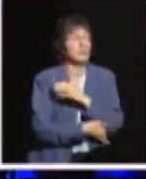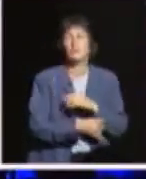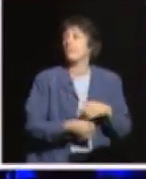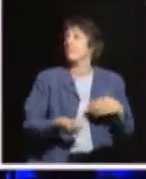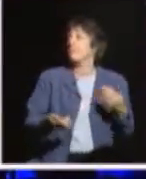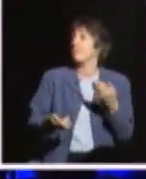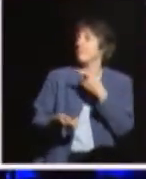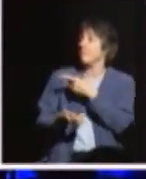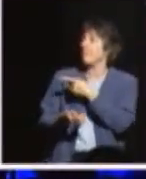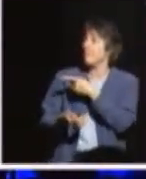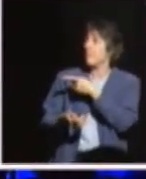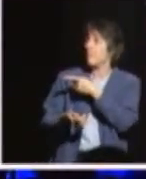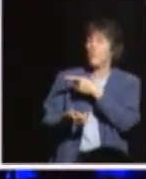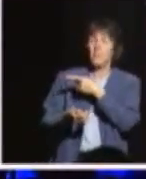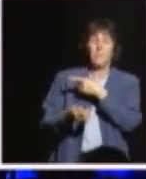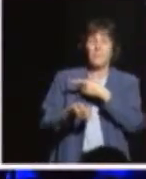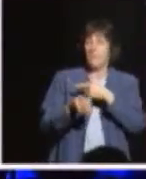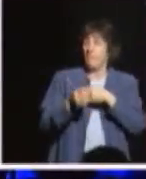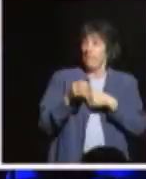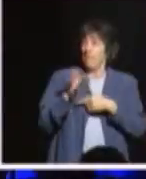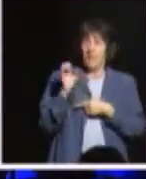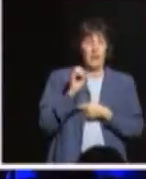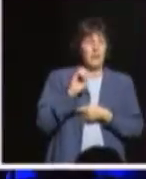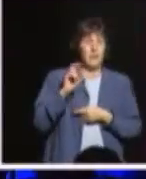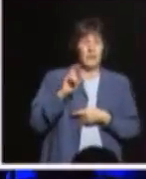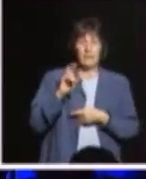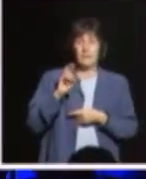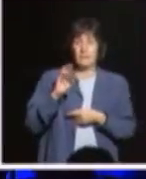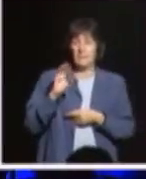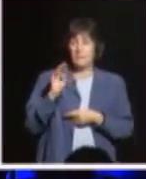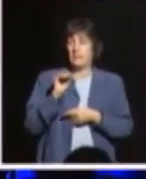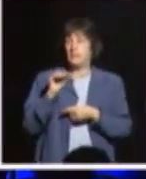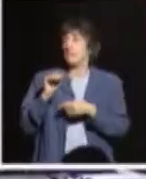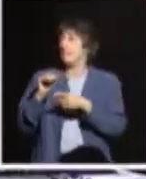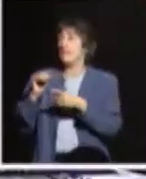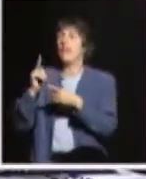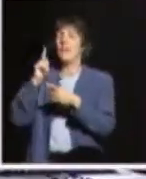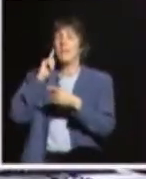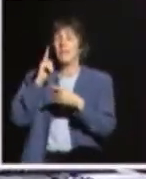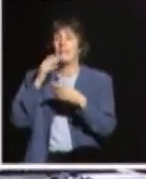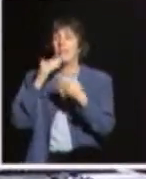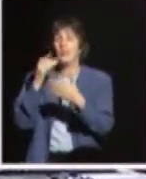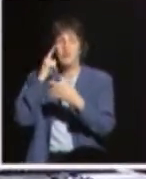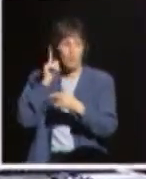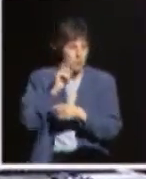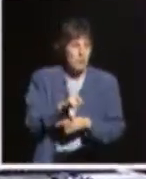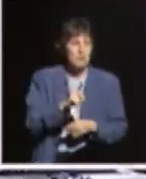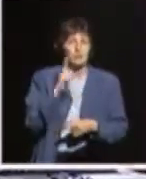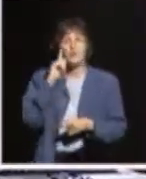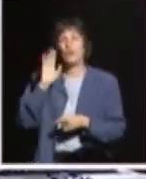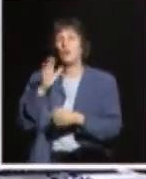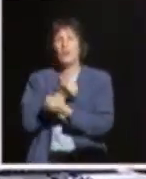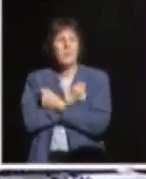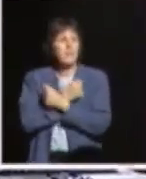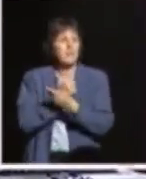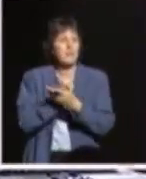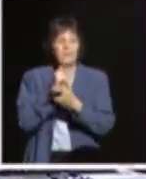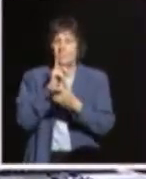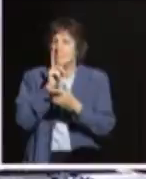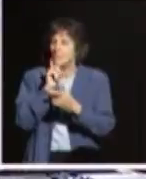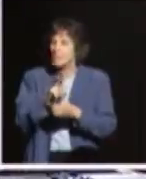Tom, thank you for your question, and thank you for your wonderful and loving advocacy for your wife and for the community of which you are a